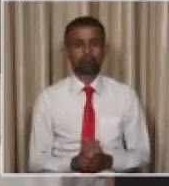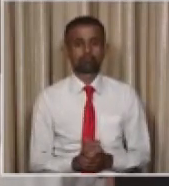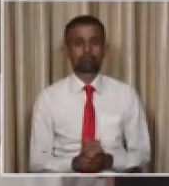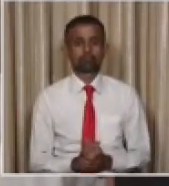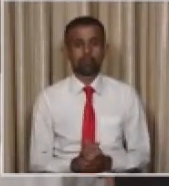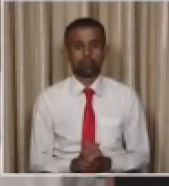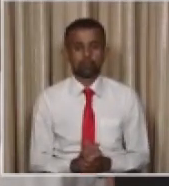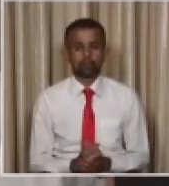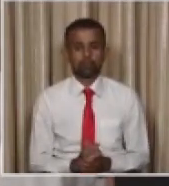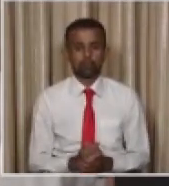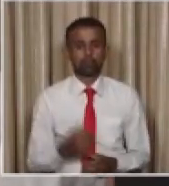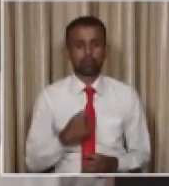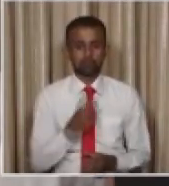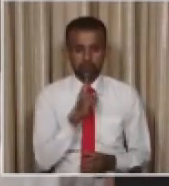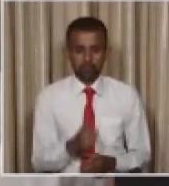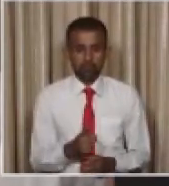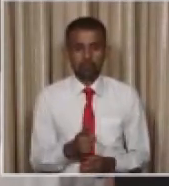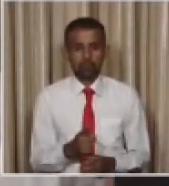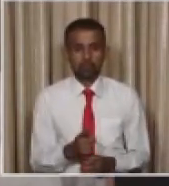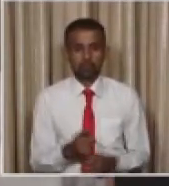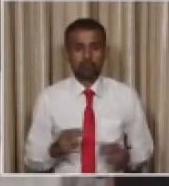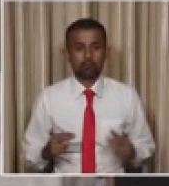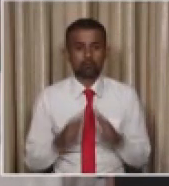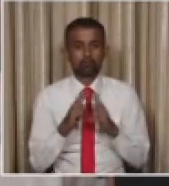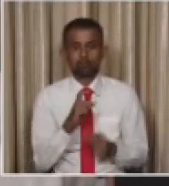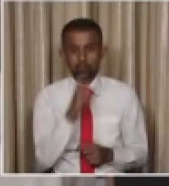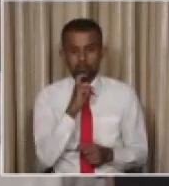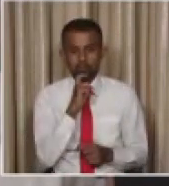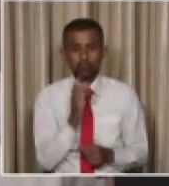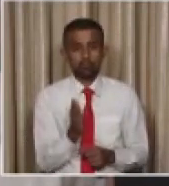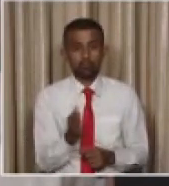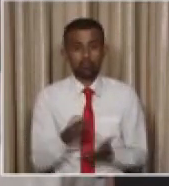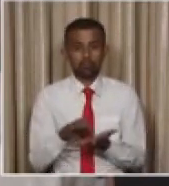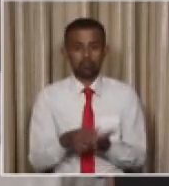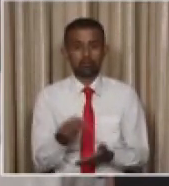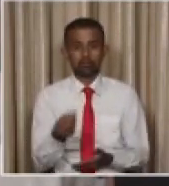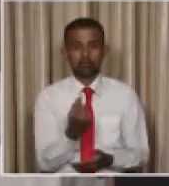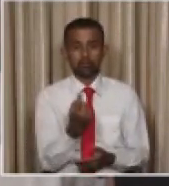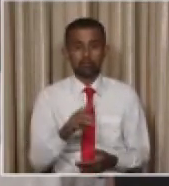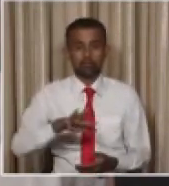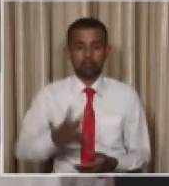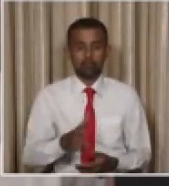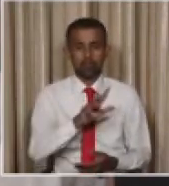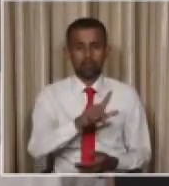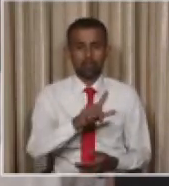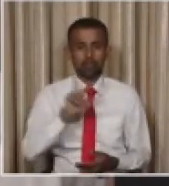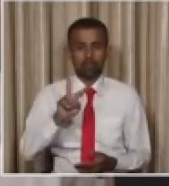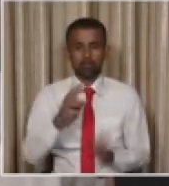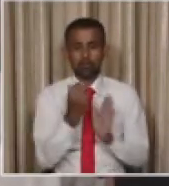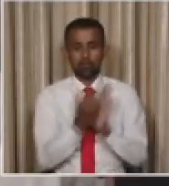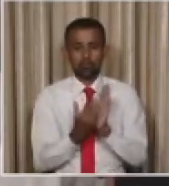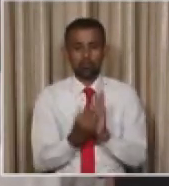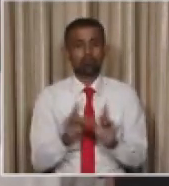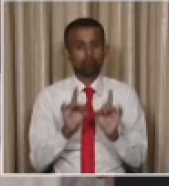of us. Any inherent powers, all must be justified by the Constituent Assembly and the 72 Constitution which this